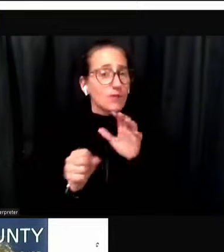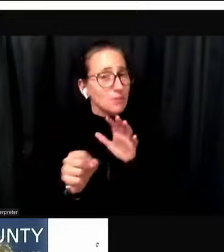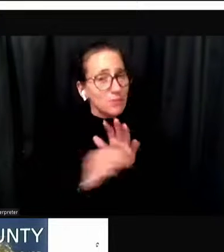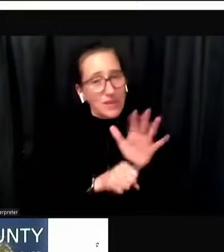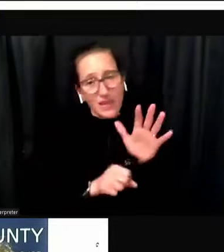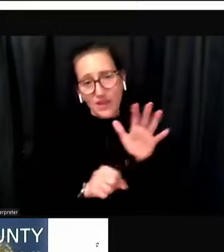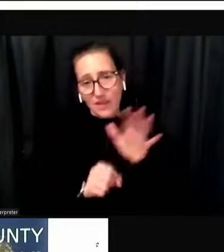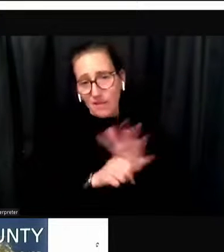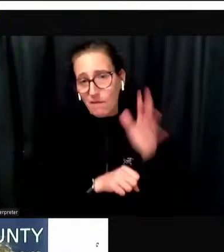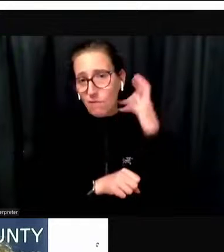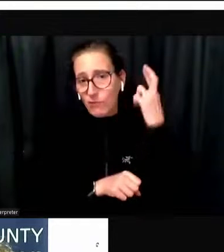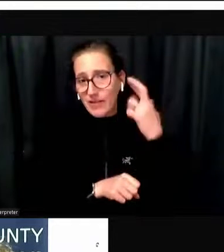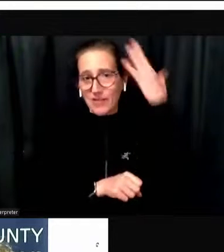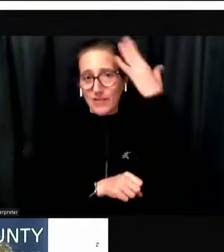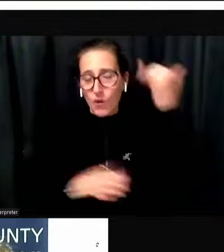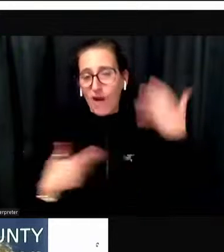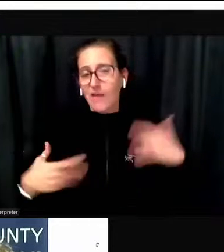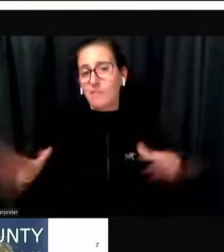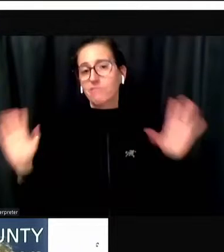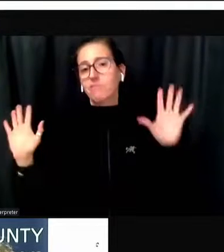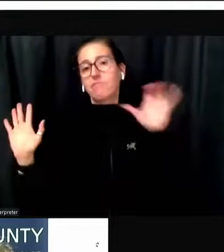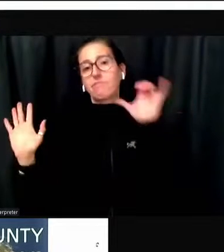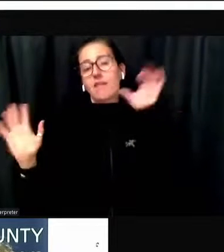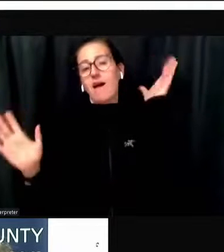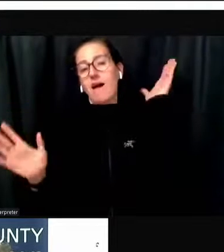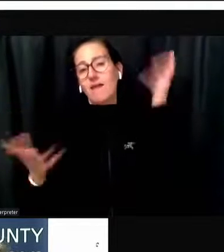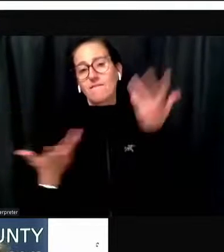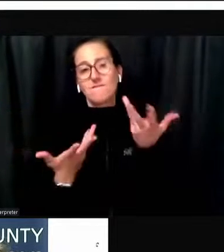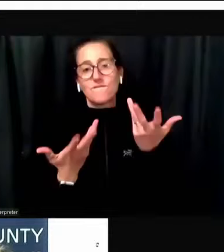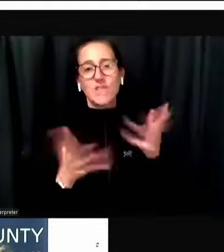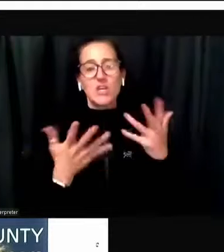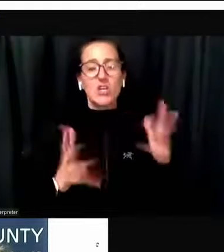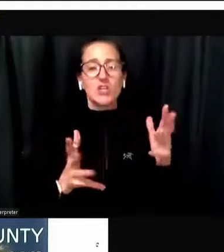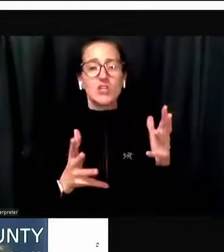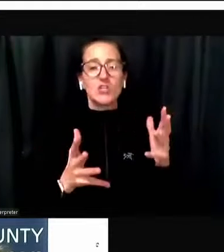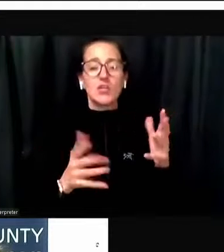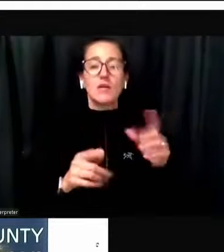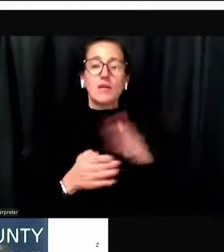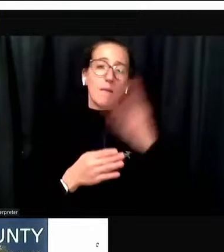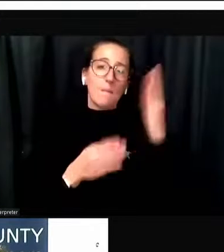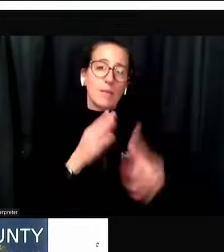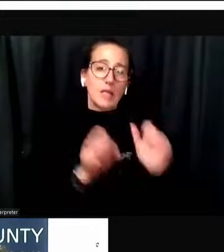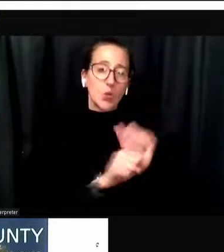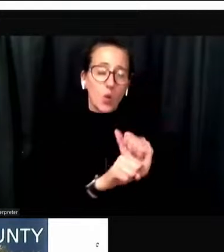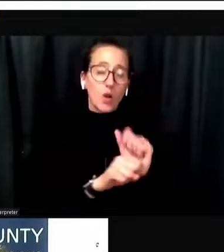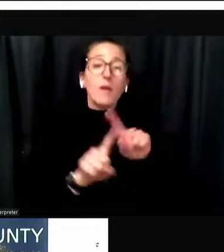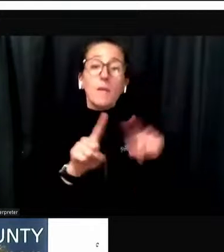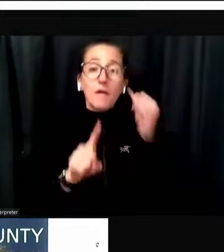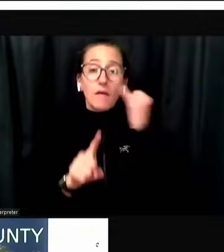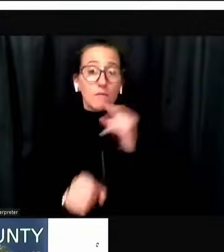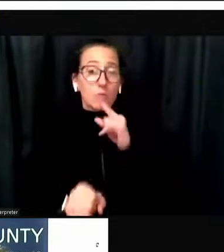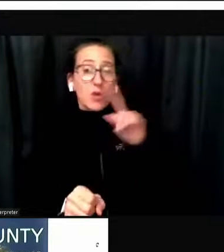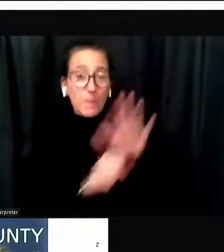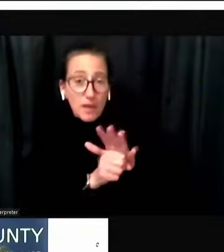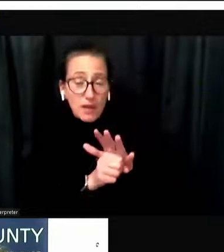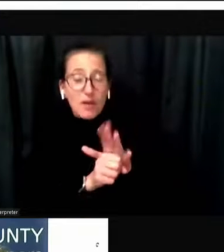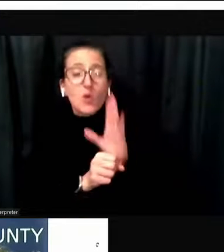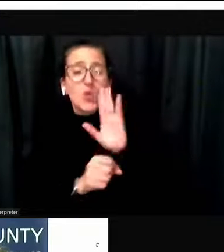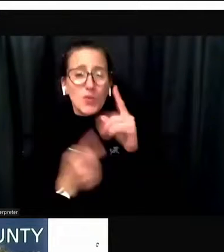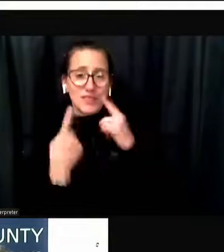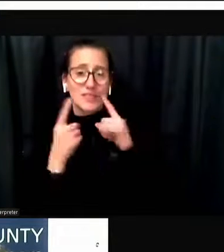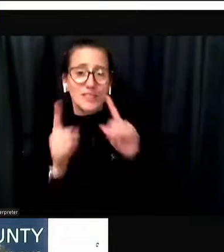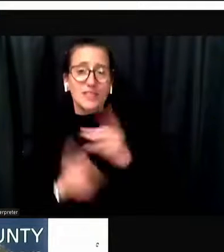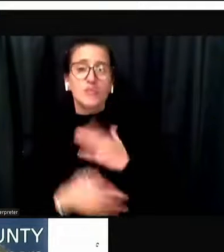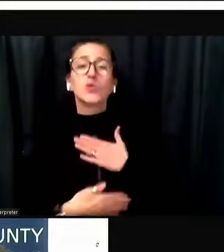up. But if you're determined, it gets done. So please do that. We want